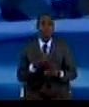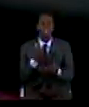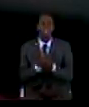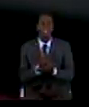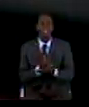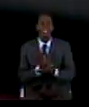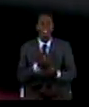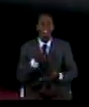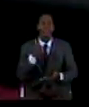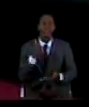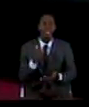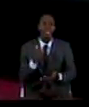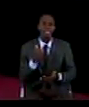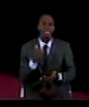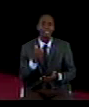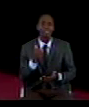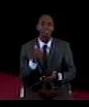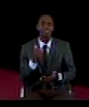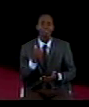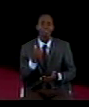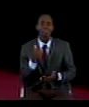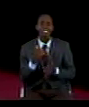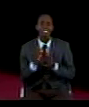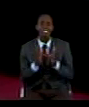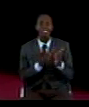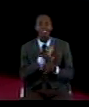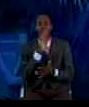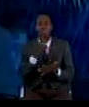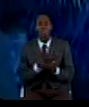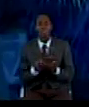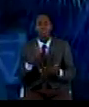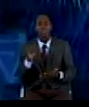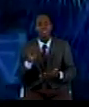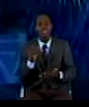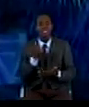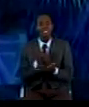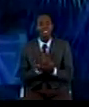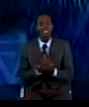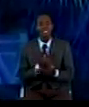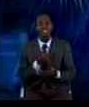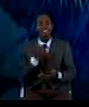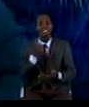Amen. Amen. Jesus never fails.